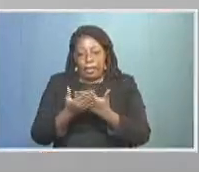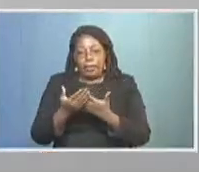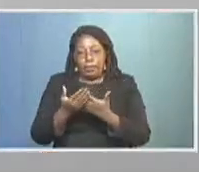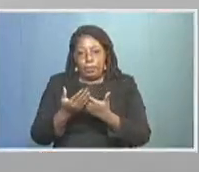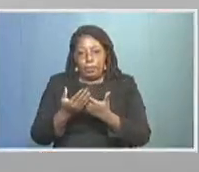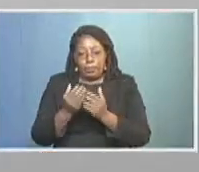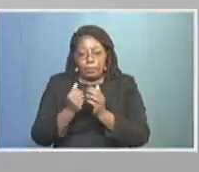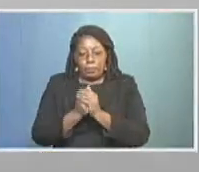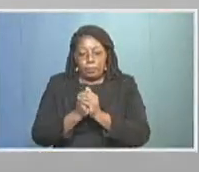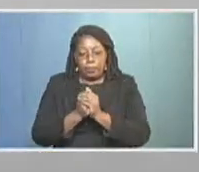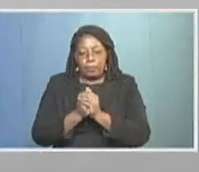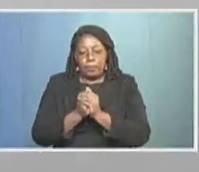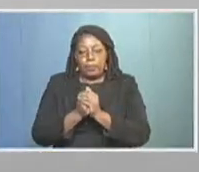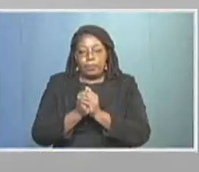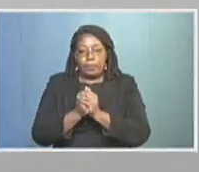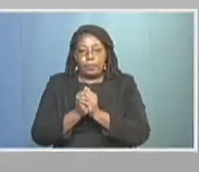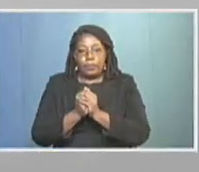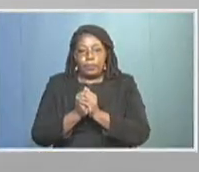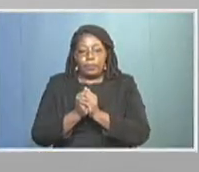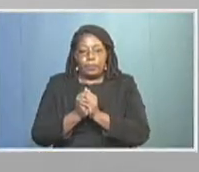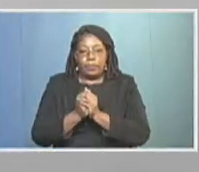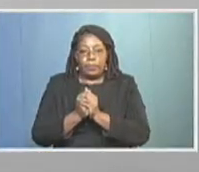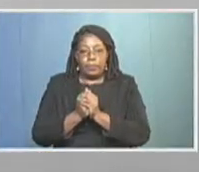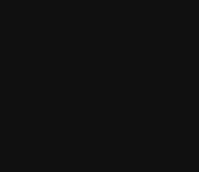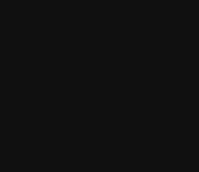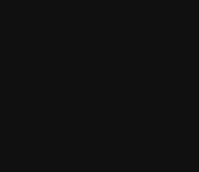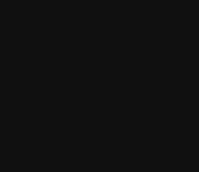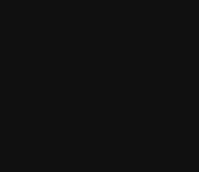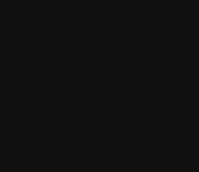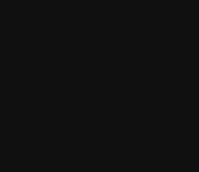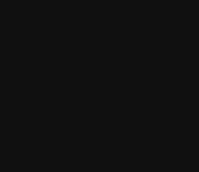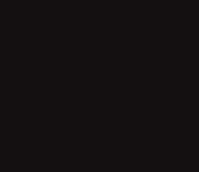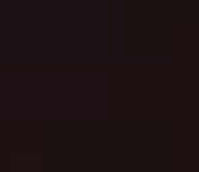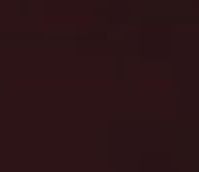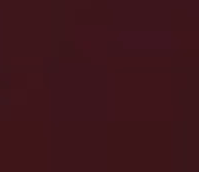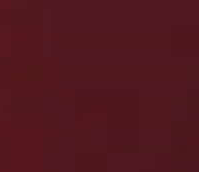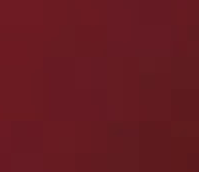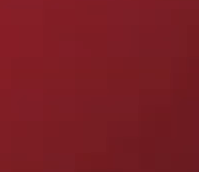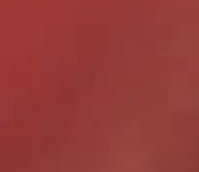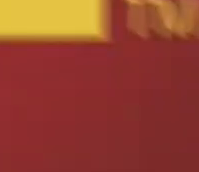delegates. Anthony Smith, ZNS Network News.